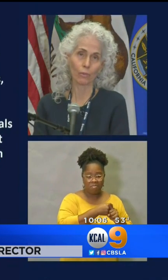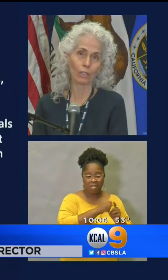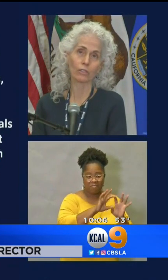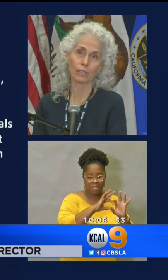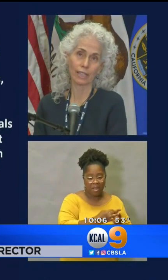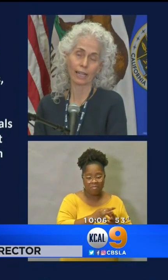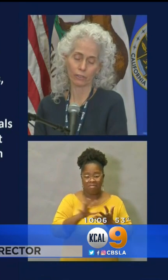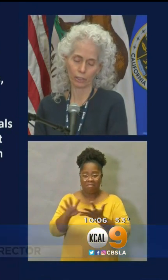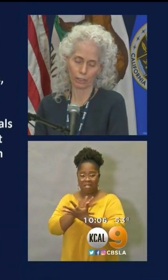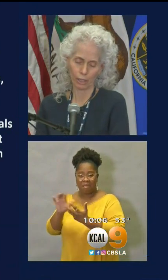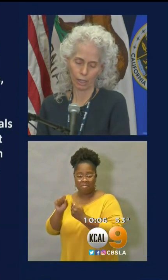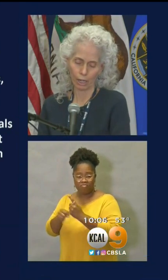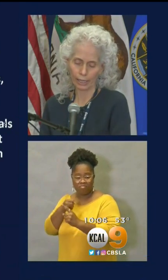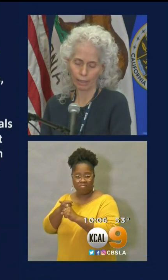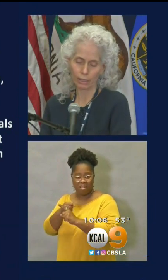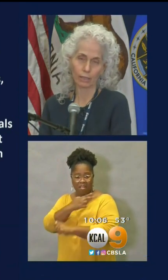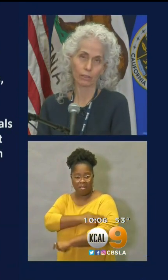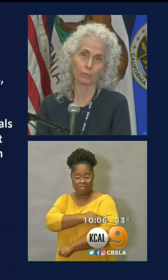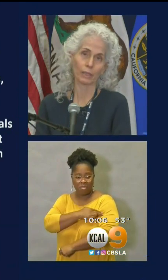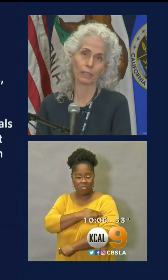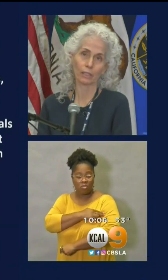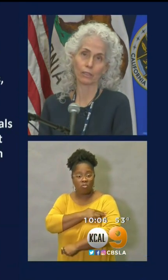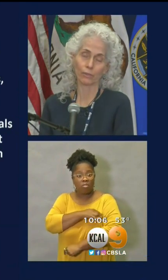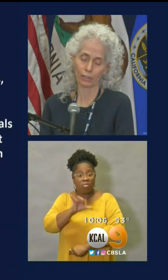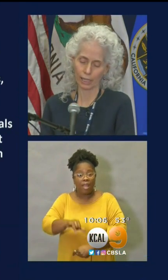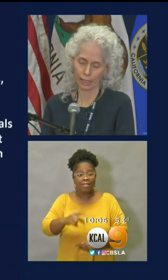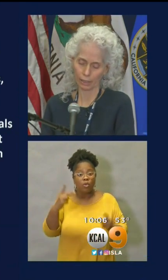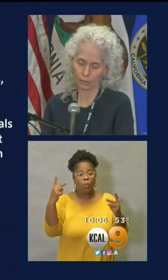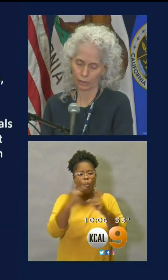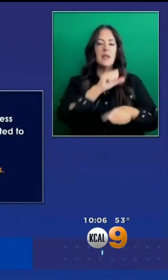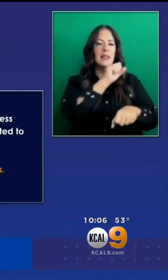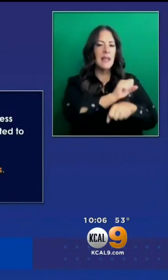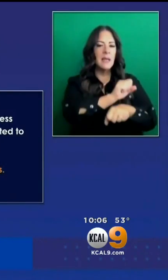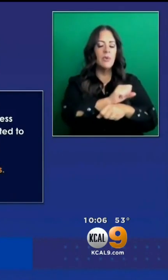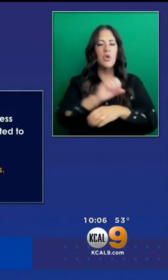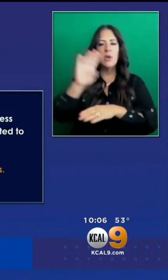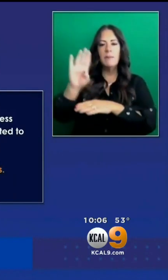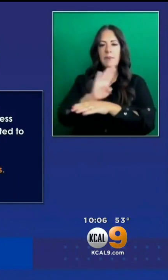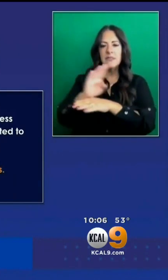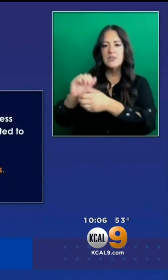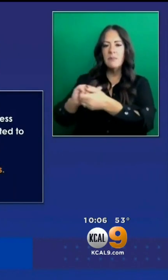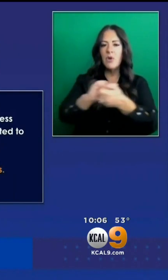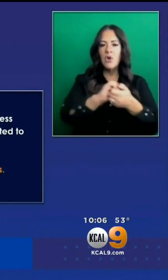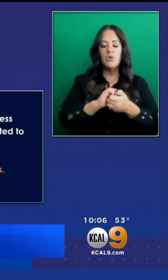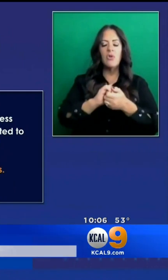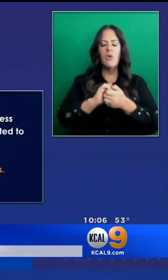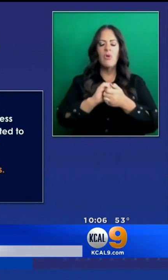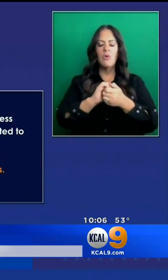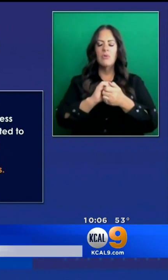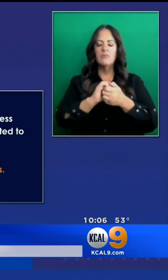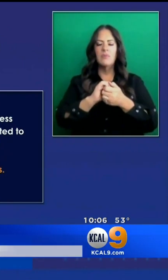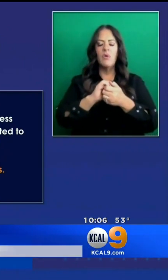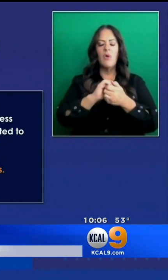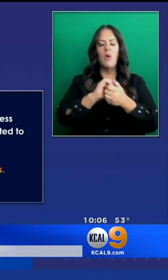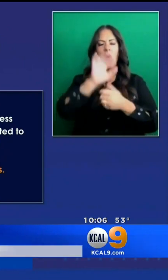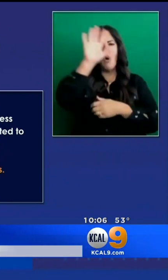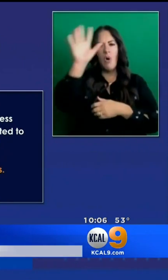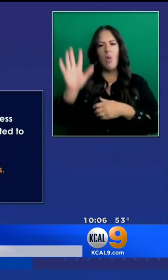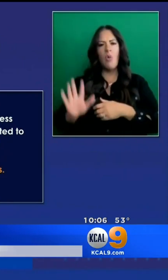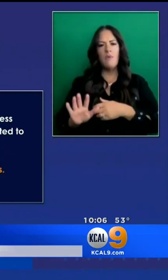the worst disaster our county has experienced for decades. This notion of an all hands on deck approach to